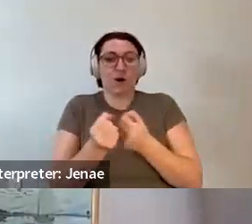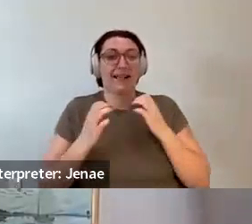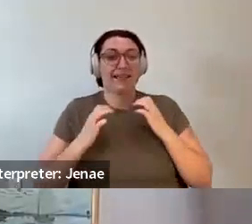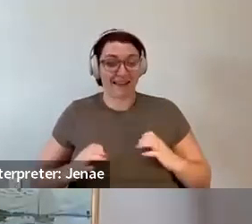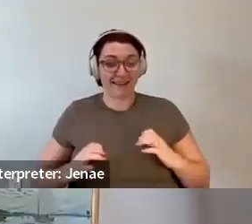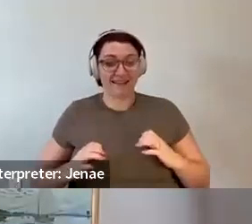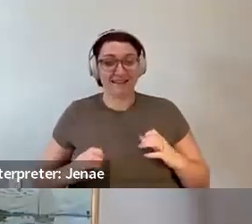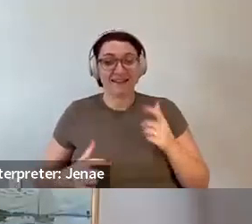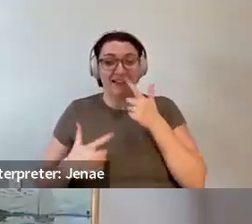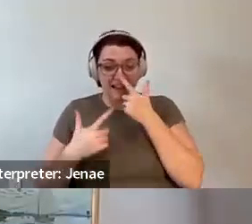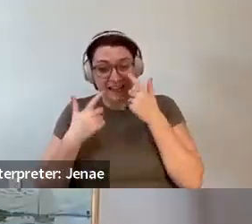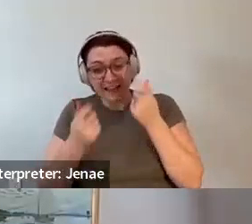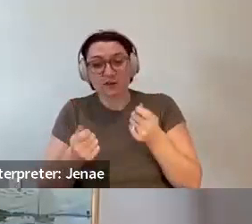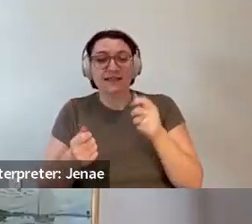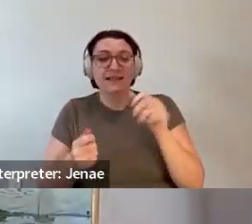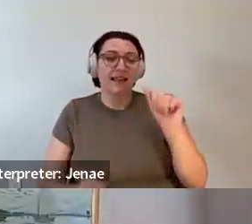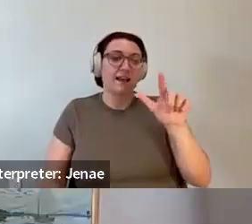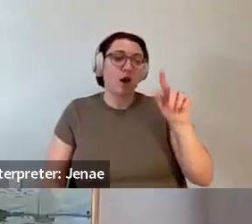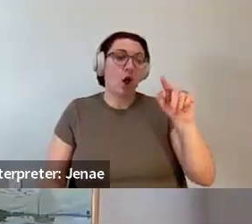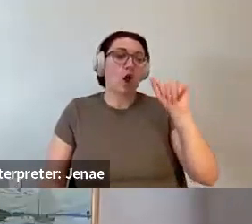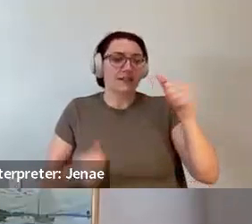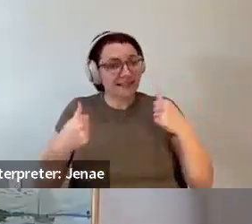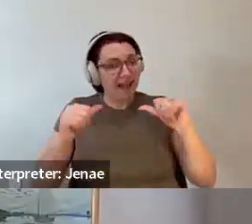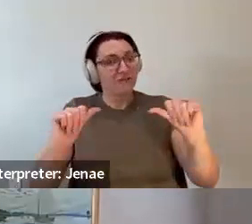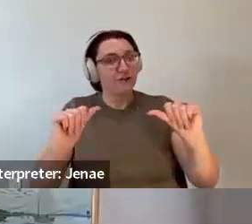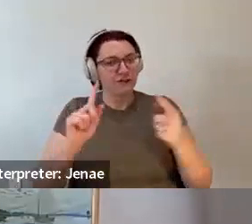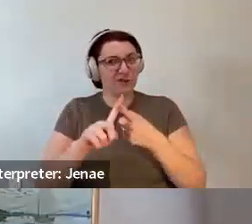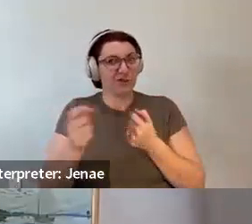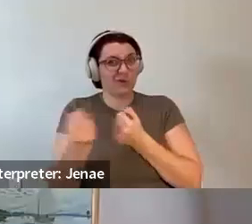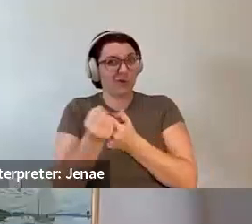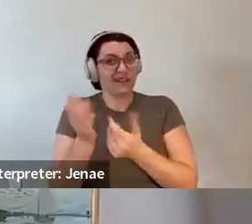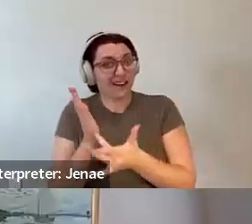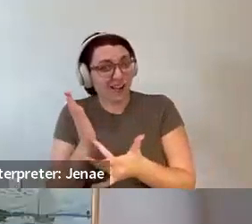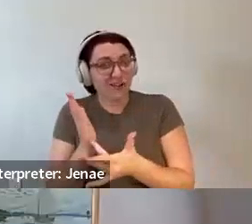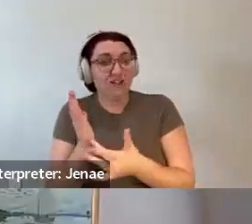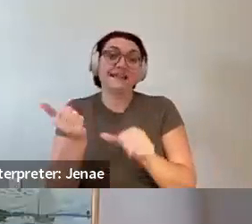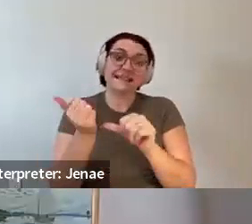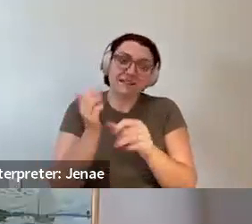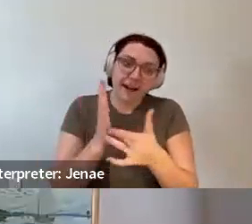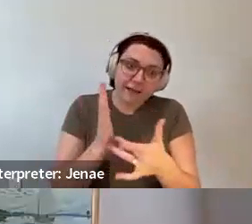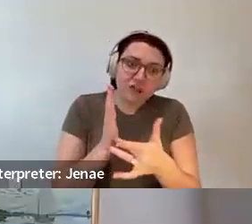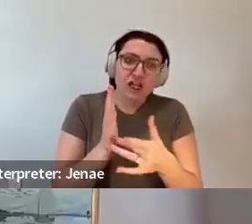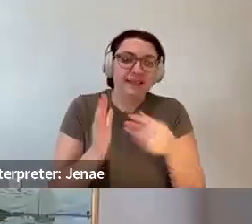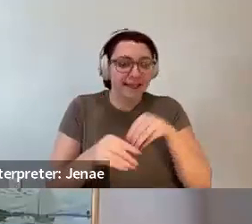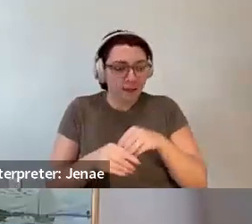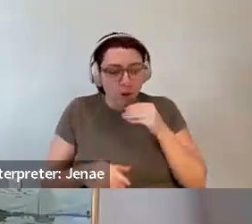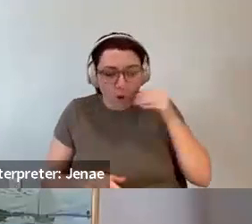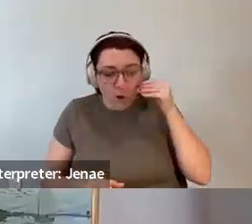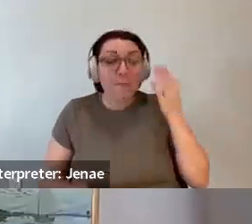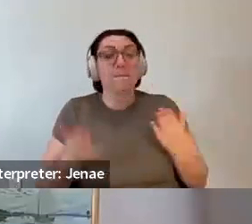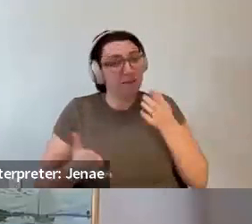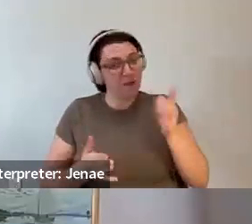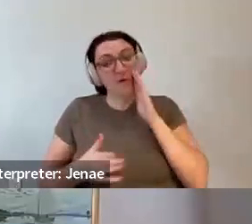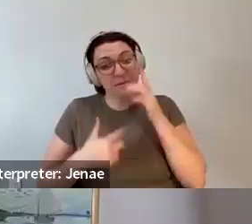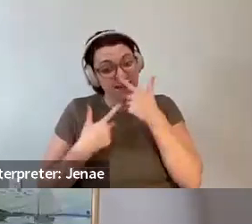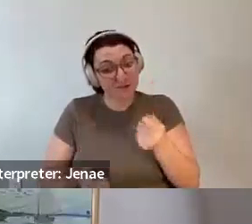are interested in Alta's efforts to support, technology and assistive technology in homes, that this would be something you might be interested in as